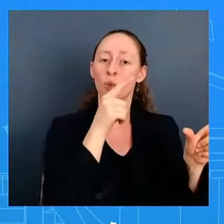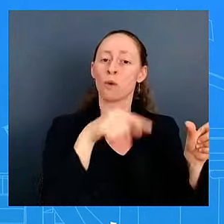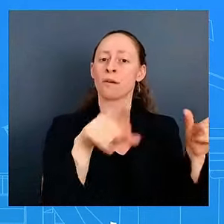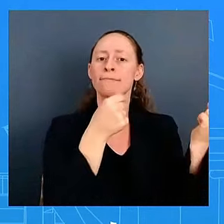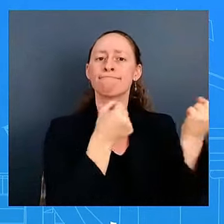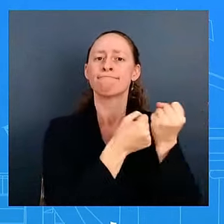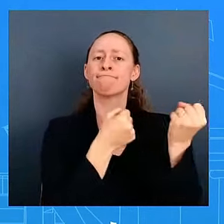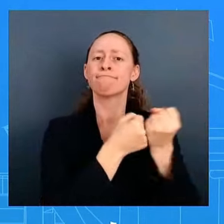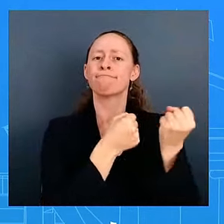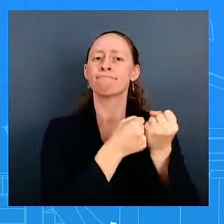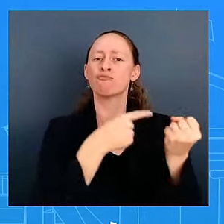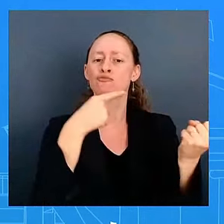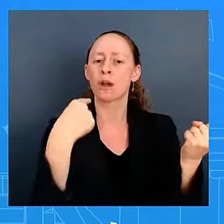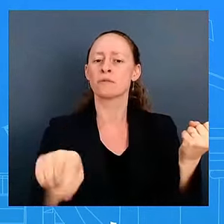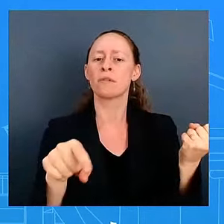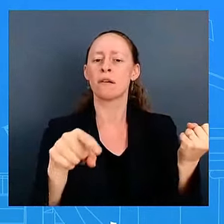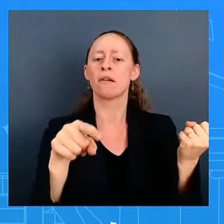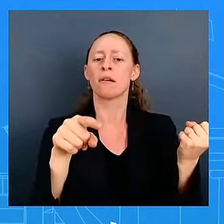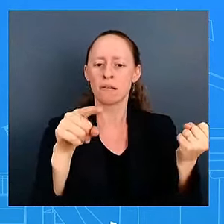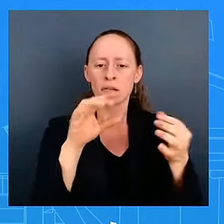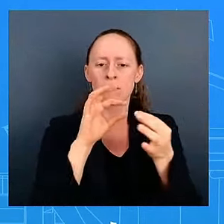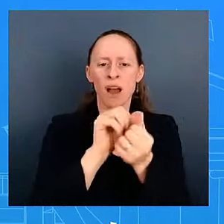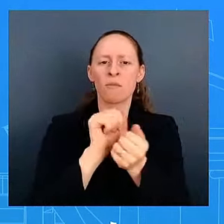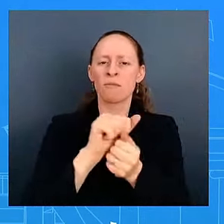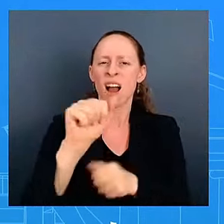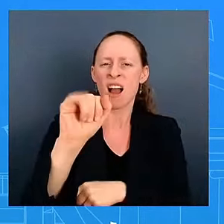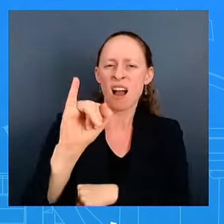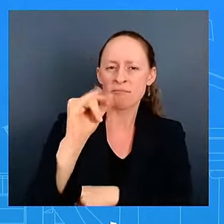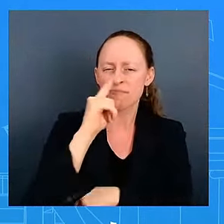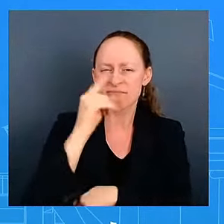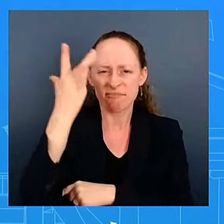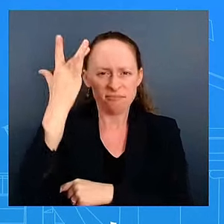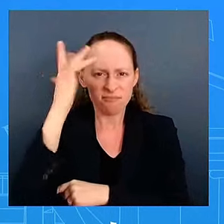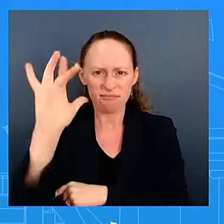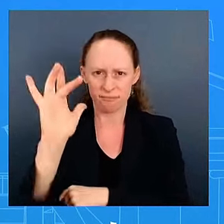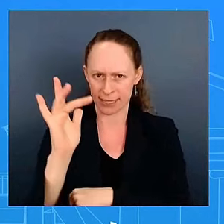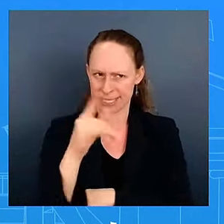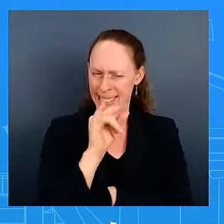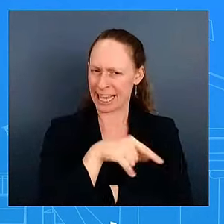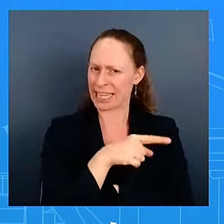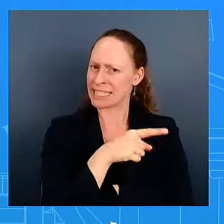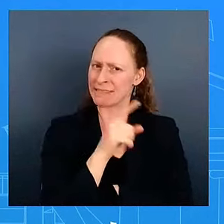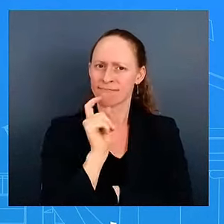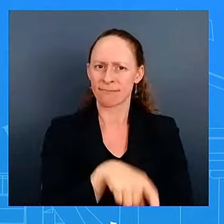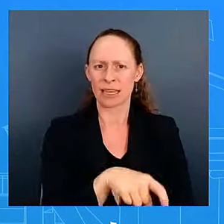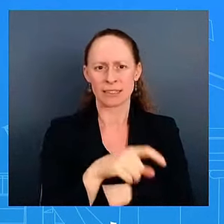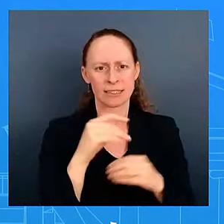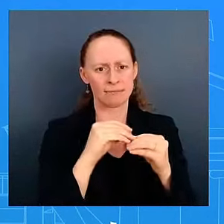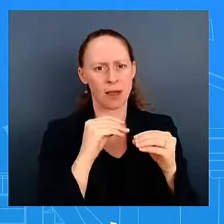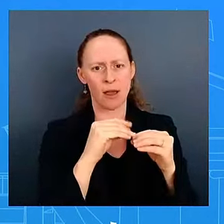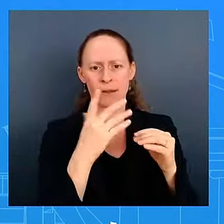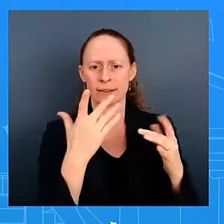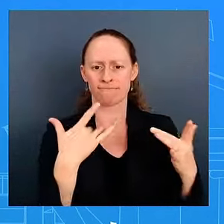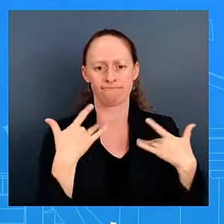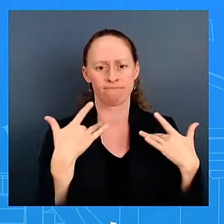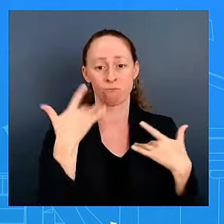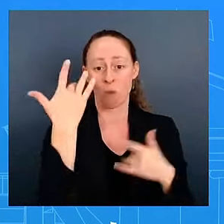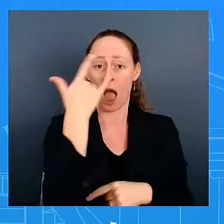operation, to denigrate politicians in the United States and elsewhere.